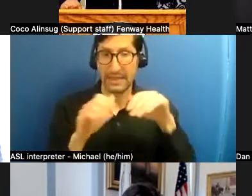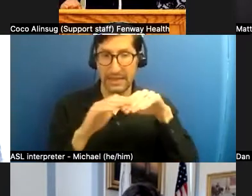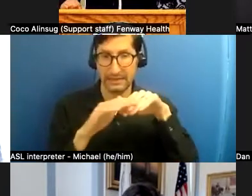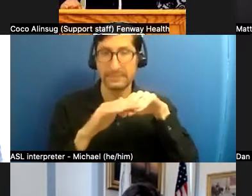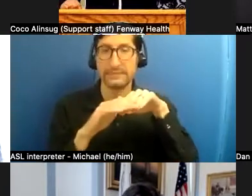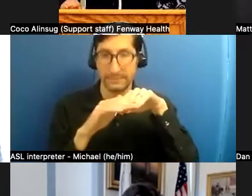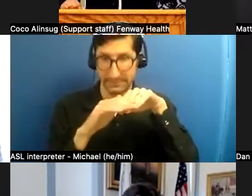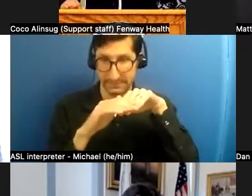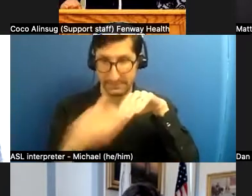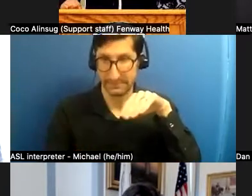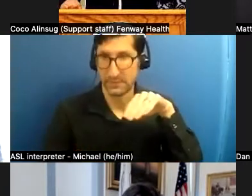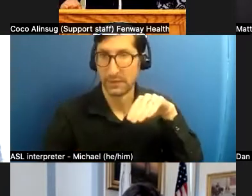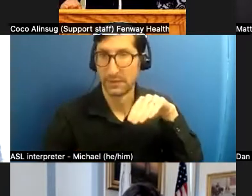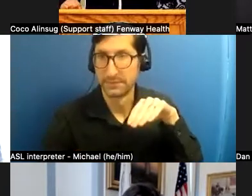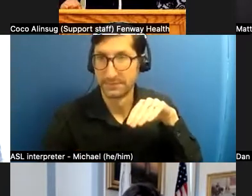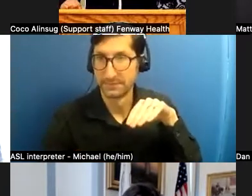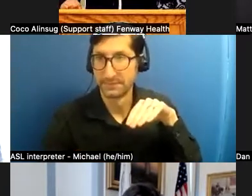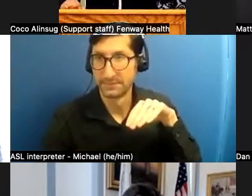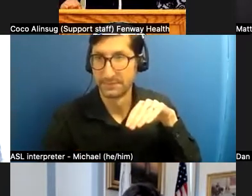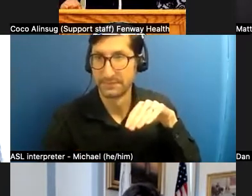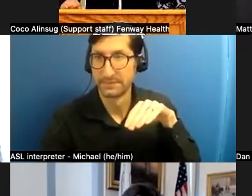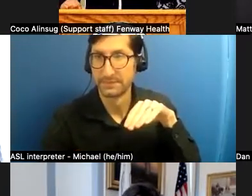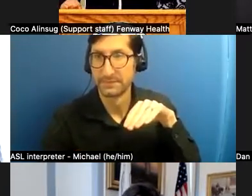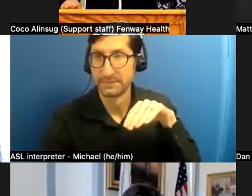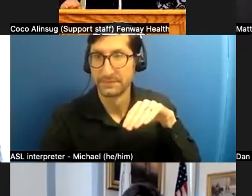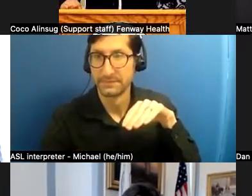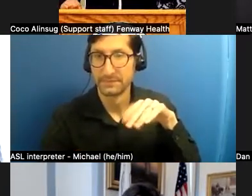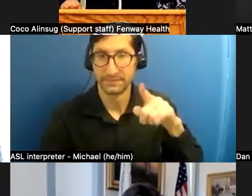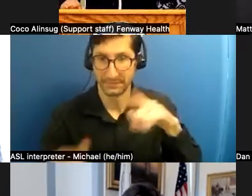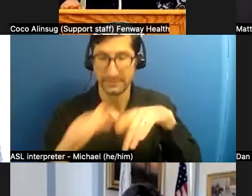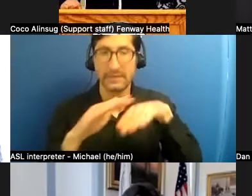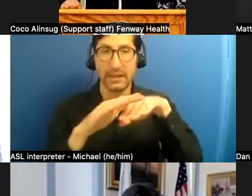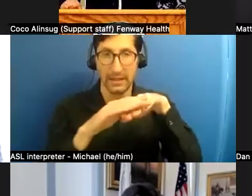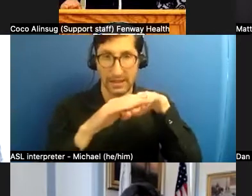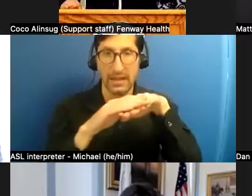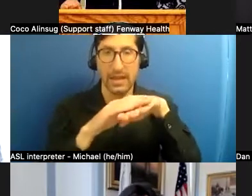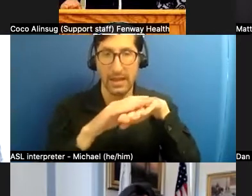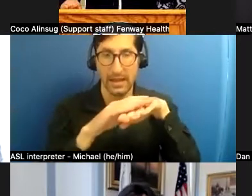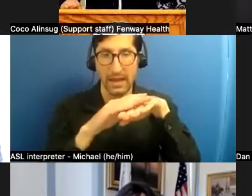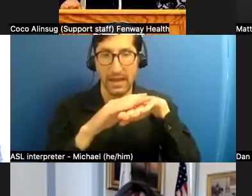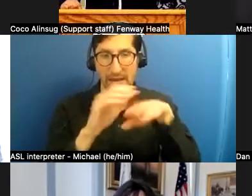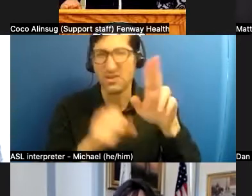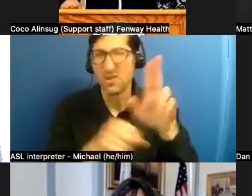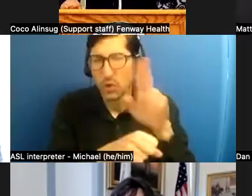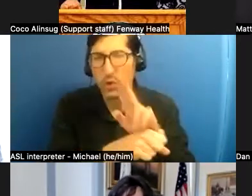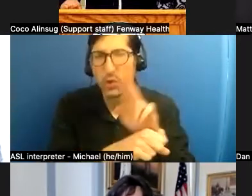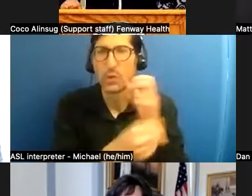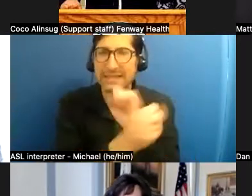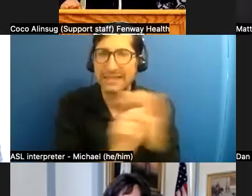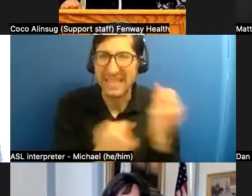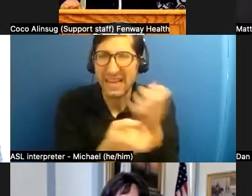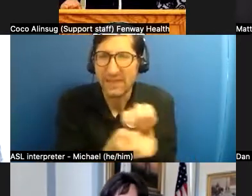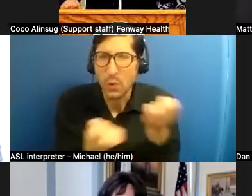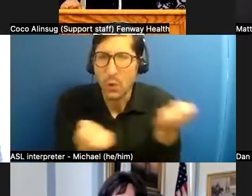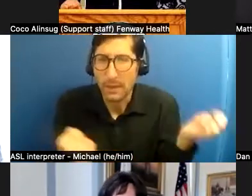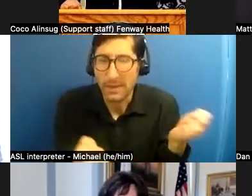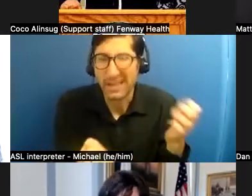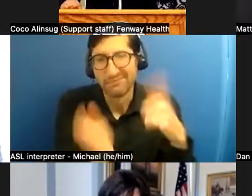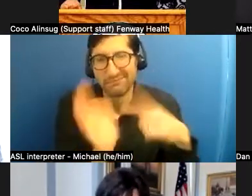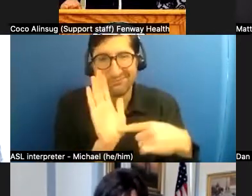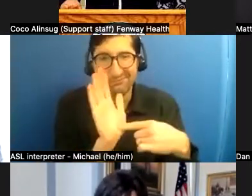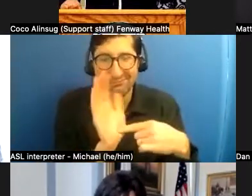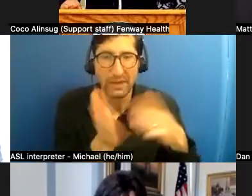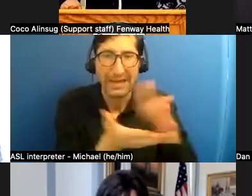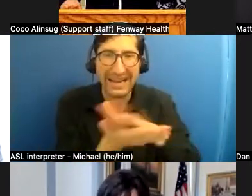have the tools to, for example, use drugs and do so more safely, like injection equipment or clean or